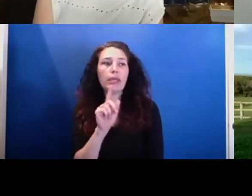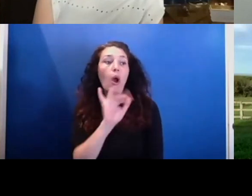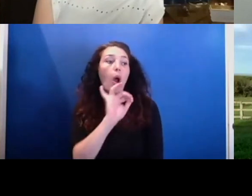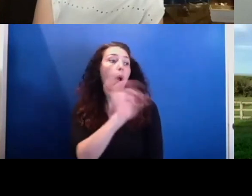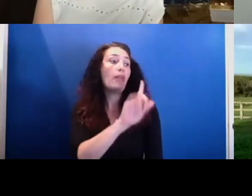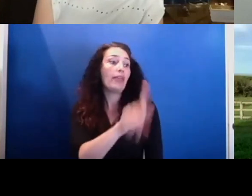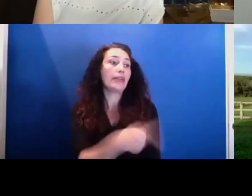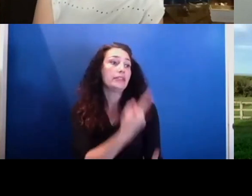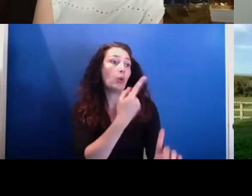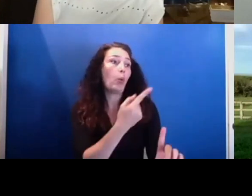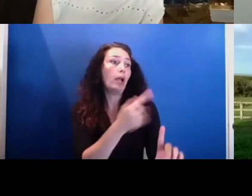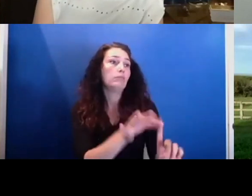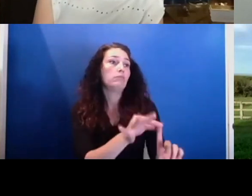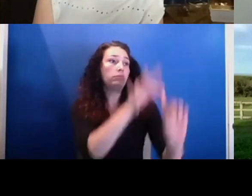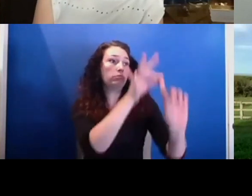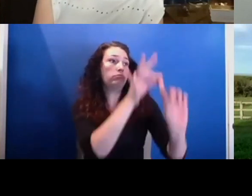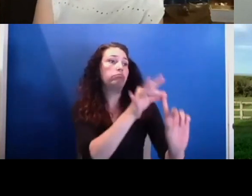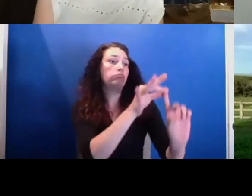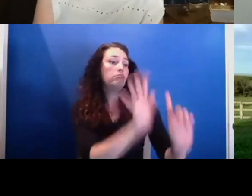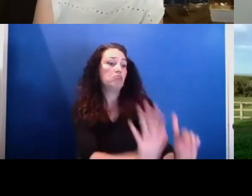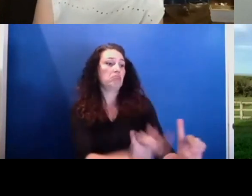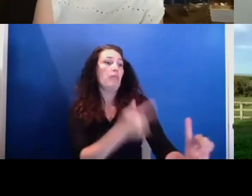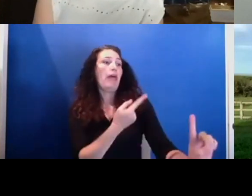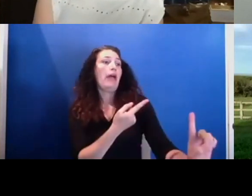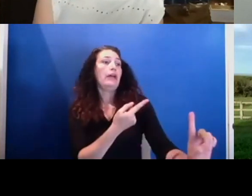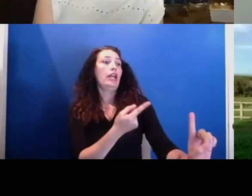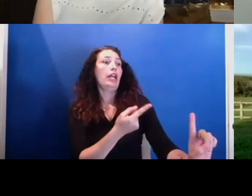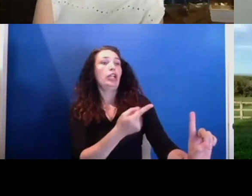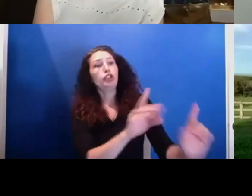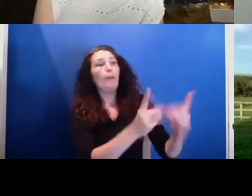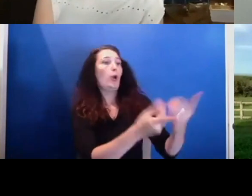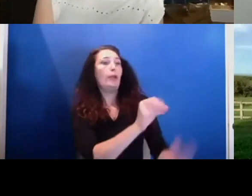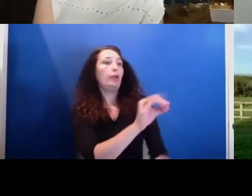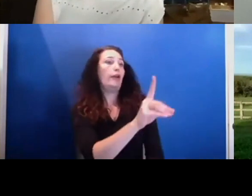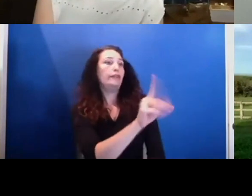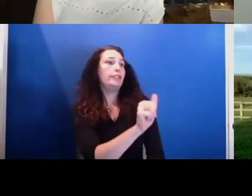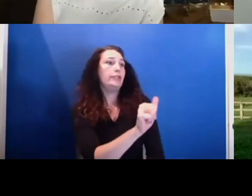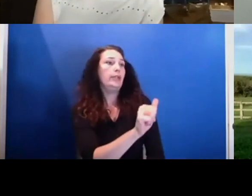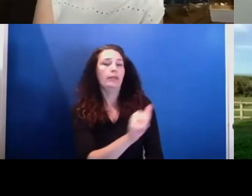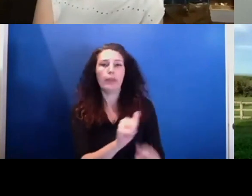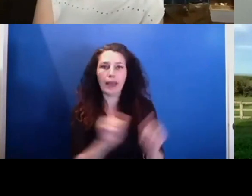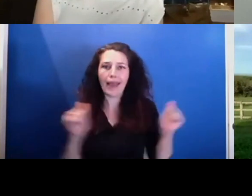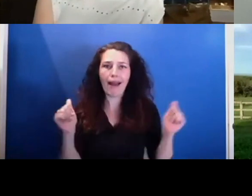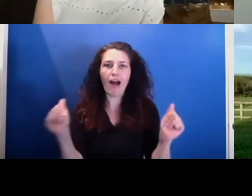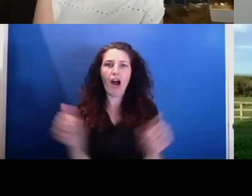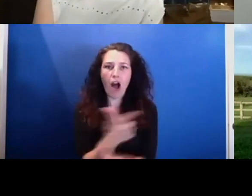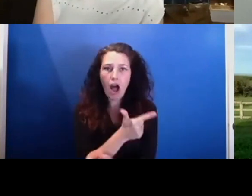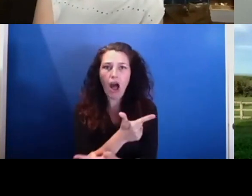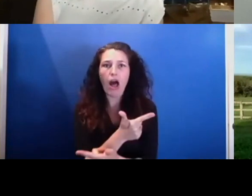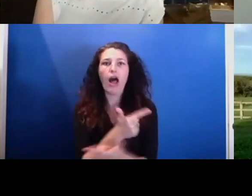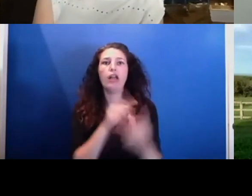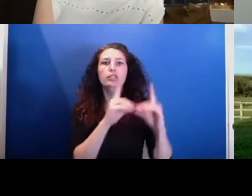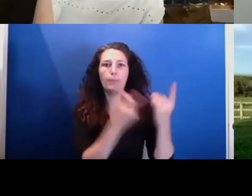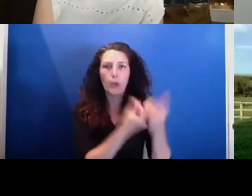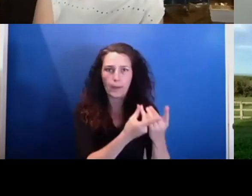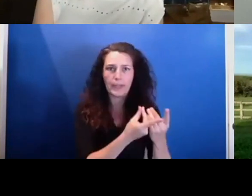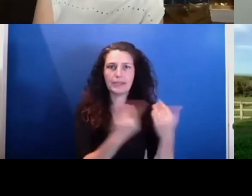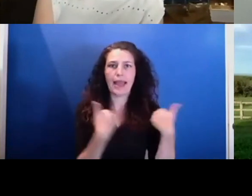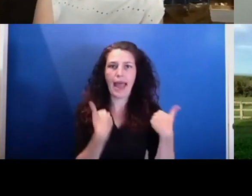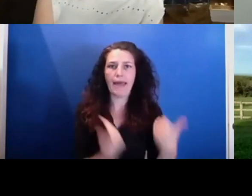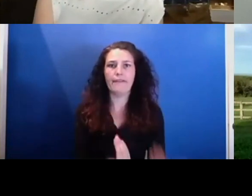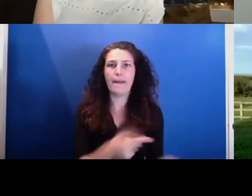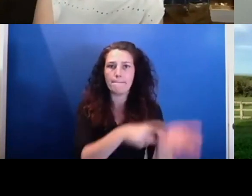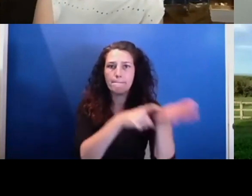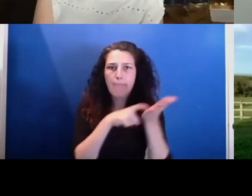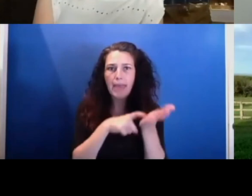has the employees with disabilities. It should be every single department. Every single department should have a mandate that they